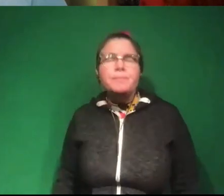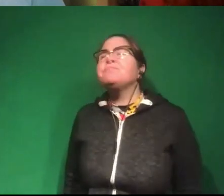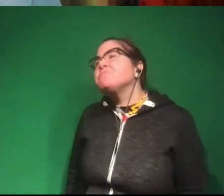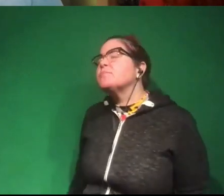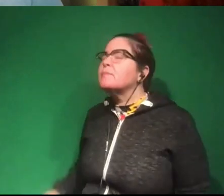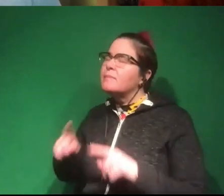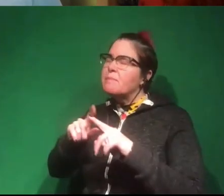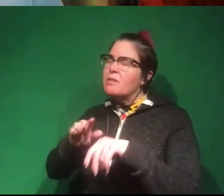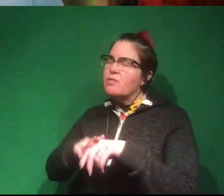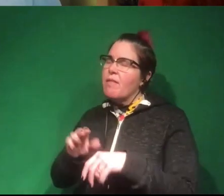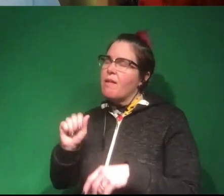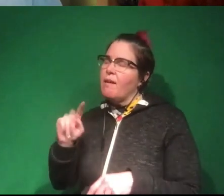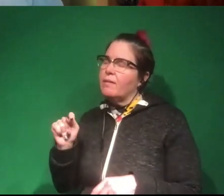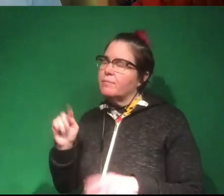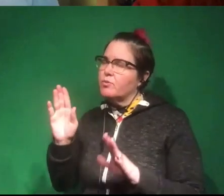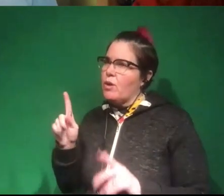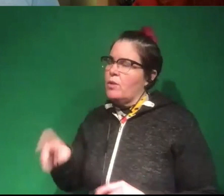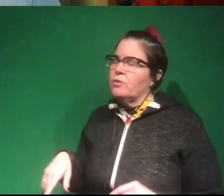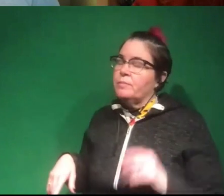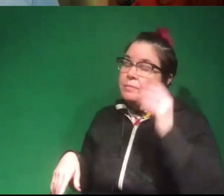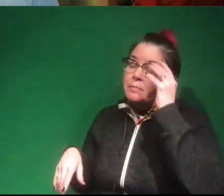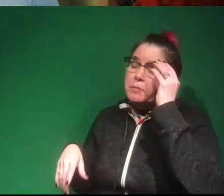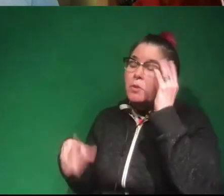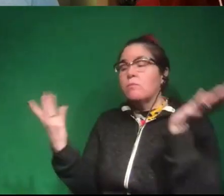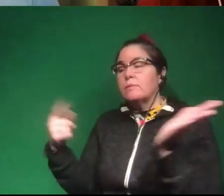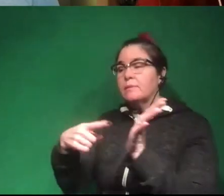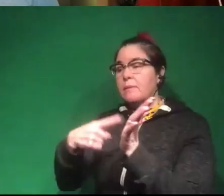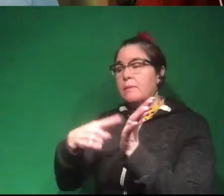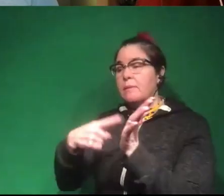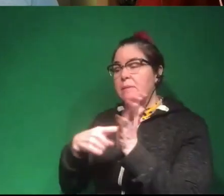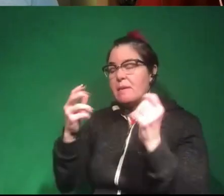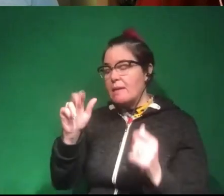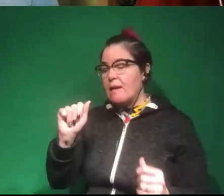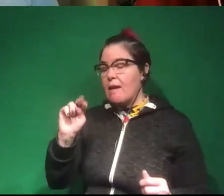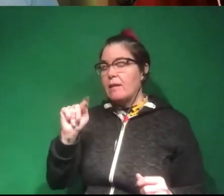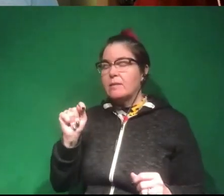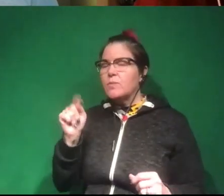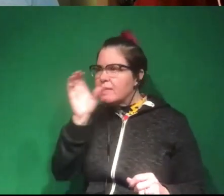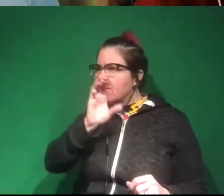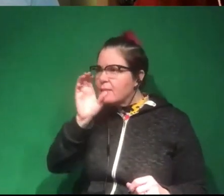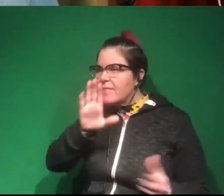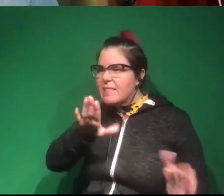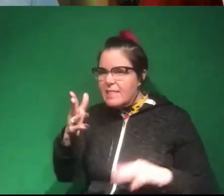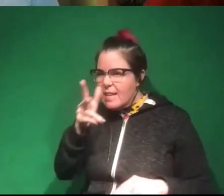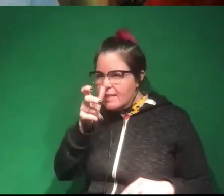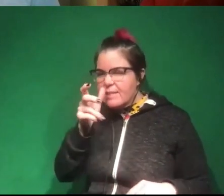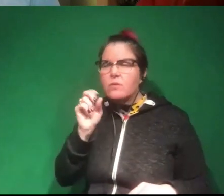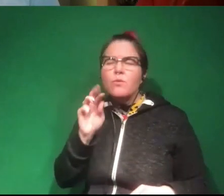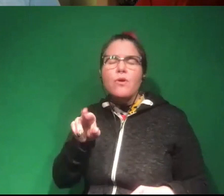on the ant. That's a great question. So sometimes a lot of ants will tend to be scavengers of dead insects or